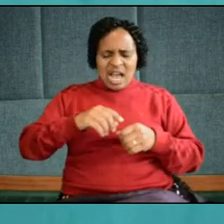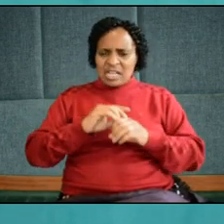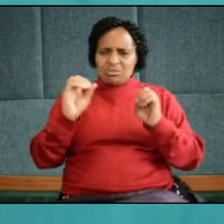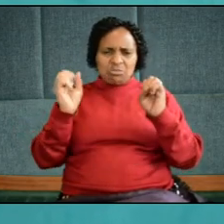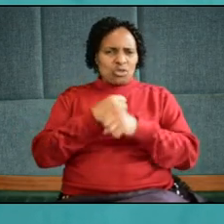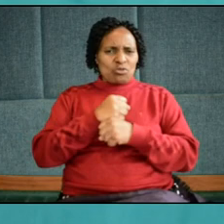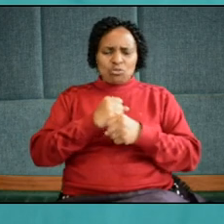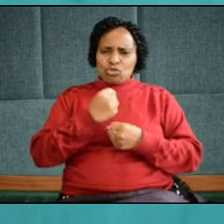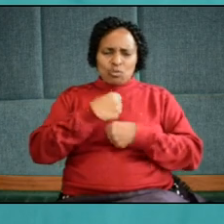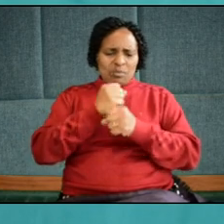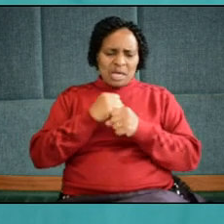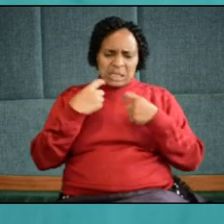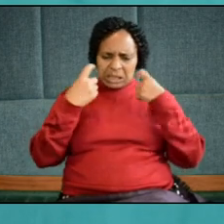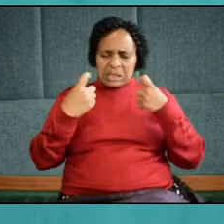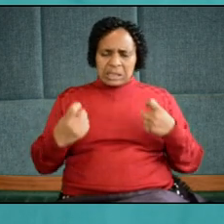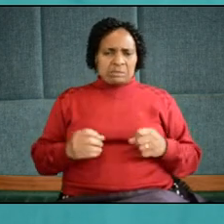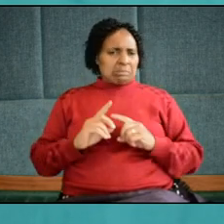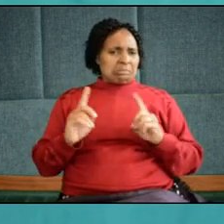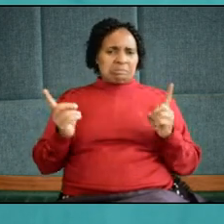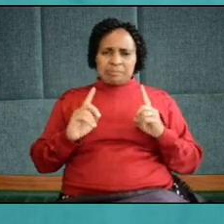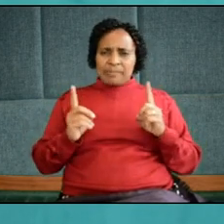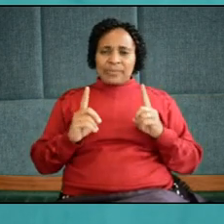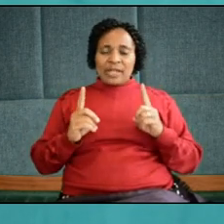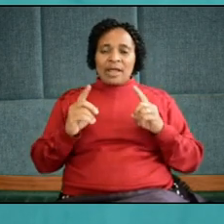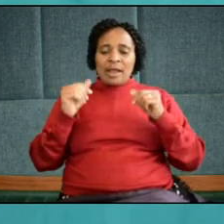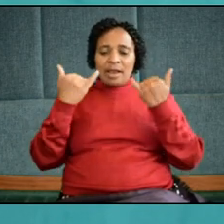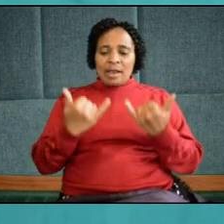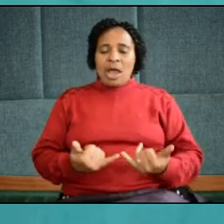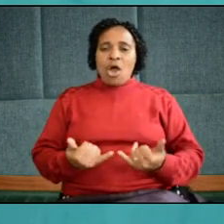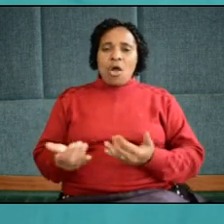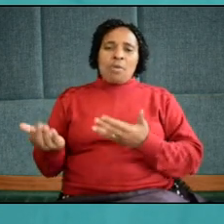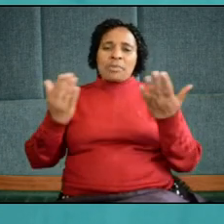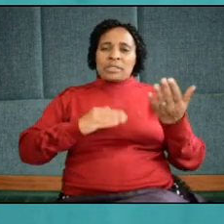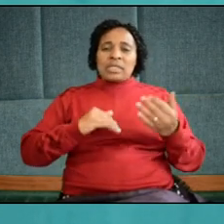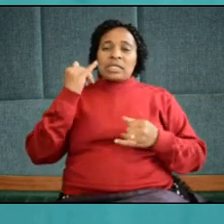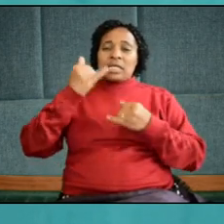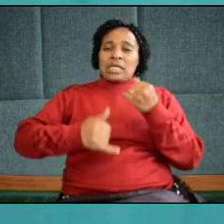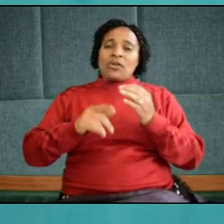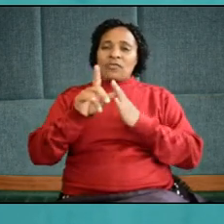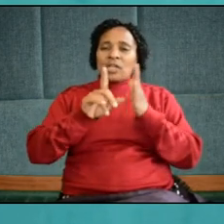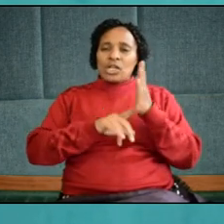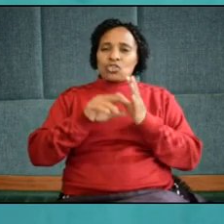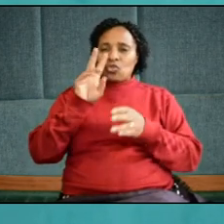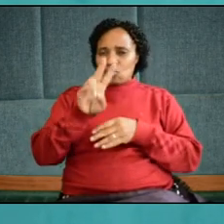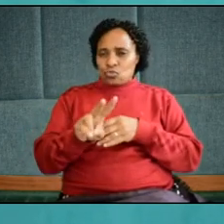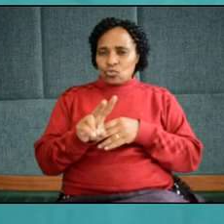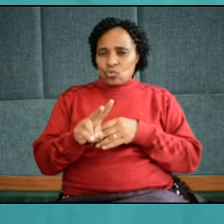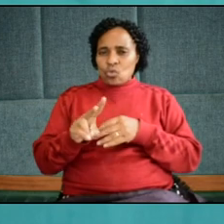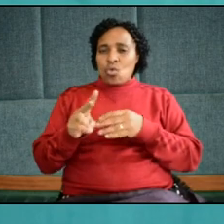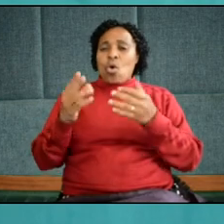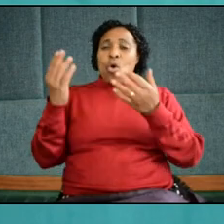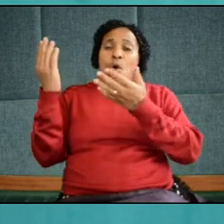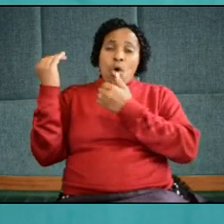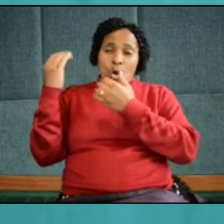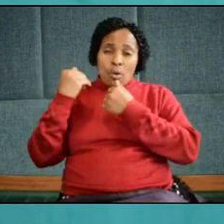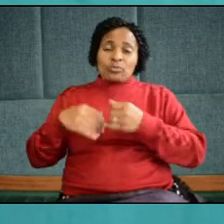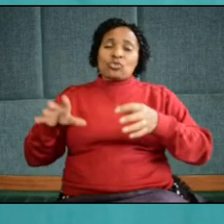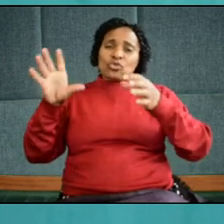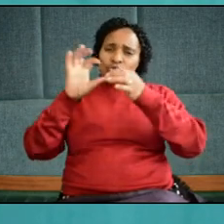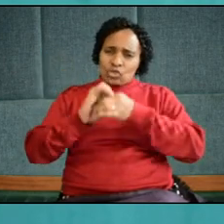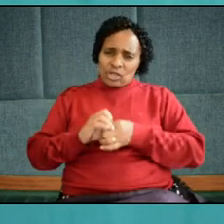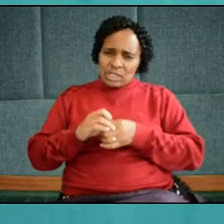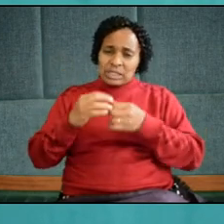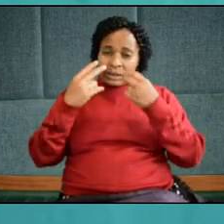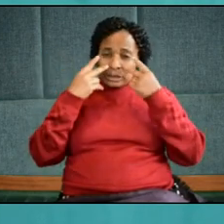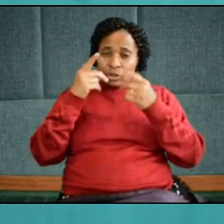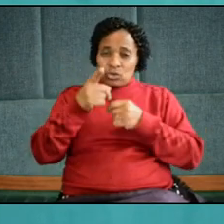covet. Right, that brings us to the end of lesson 2 for today. And we hope to join or see